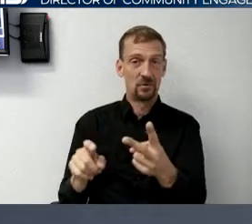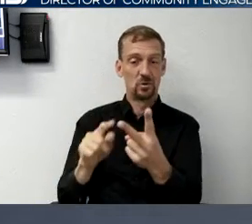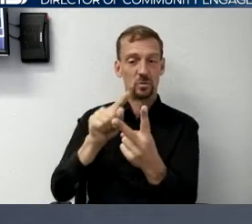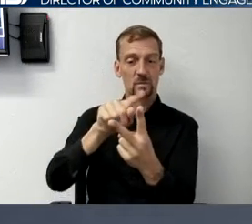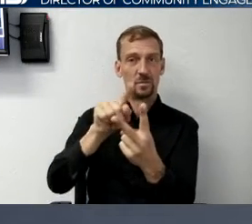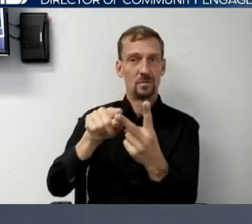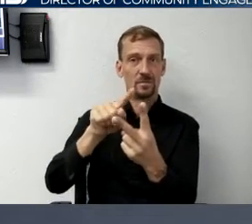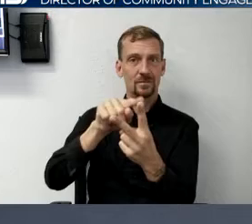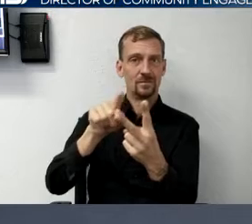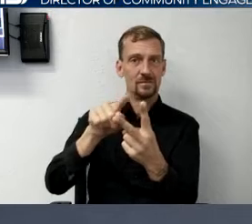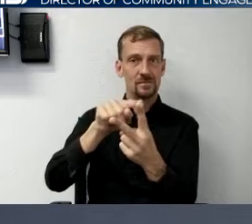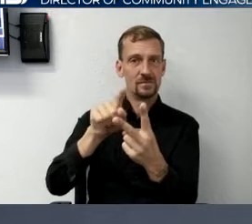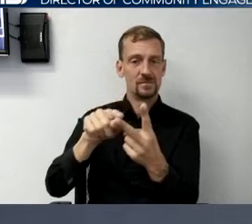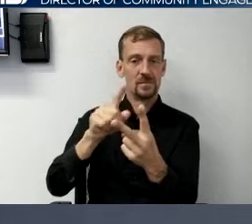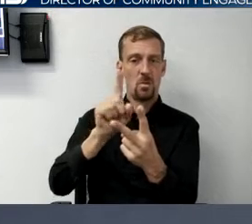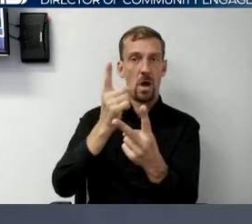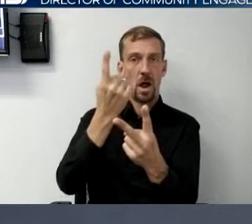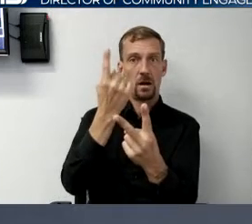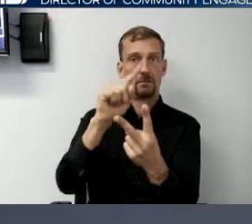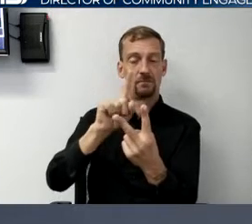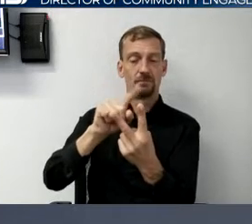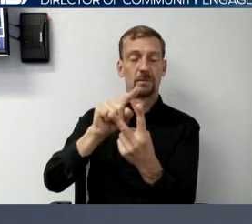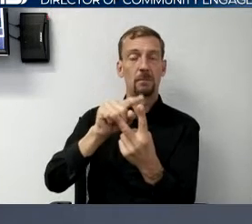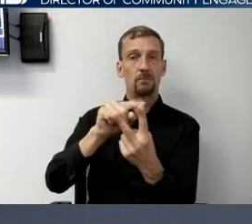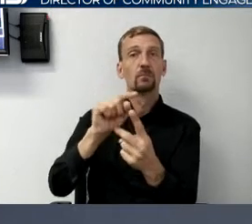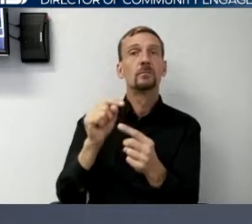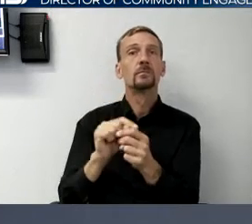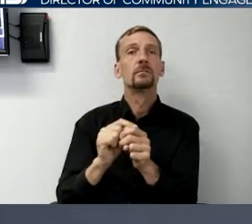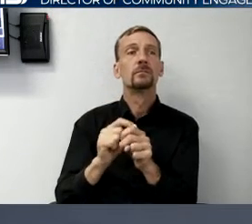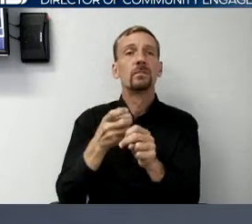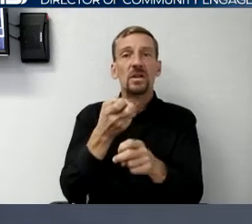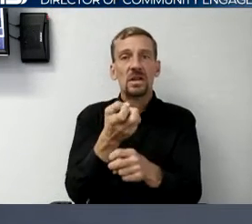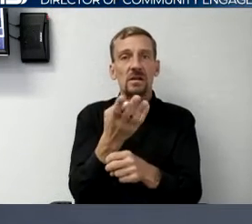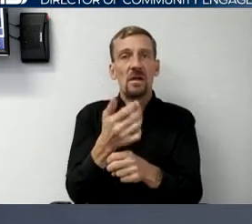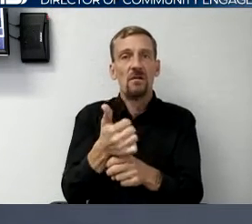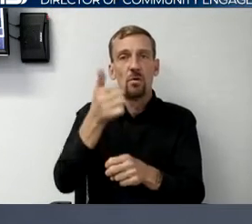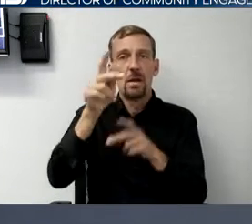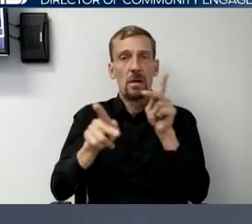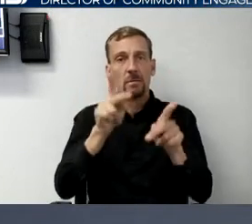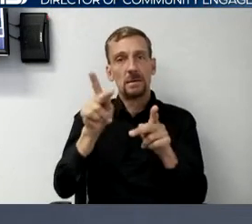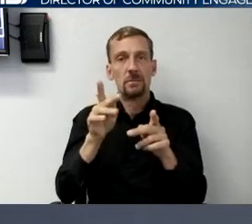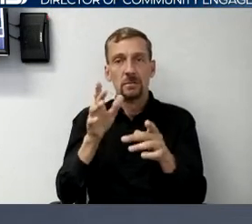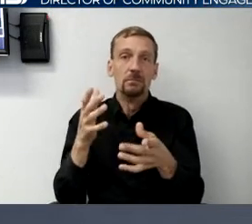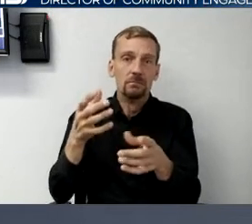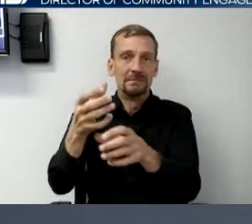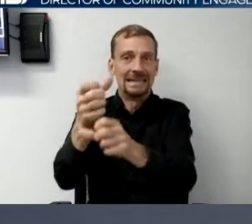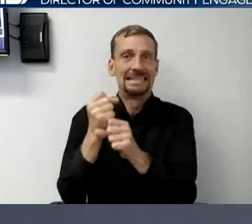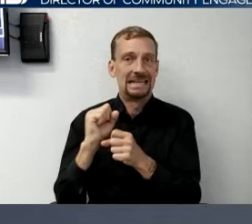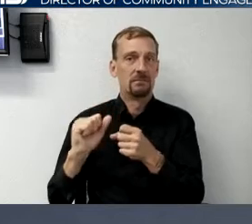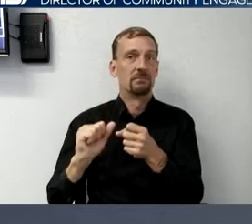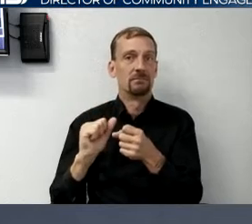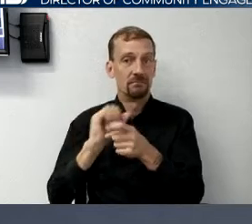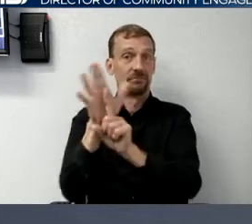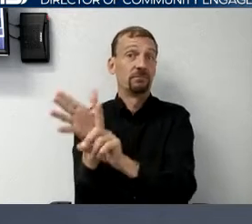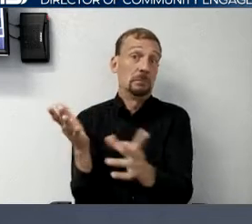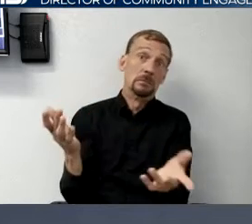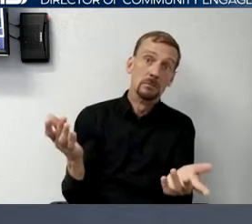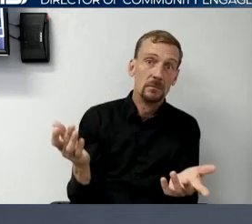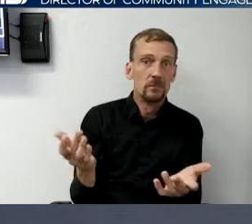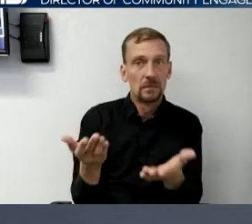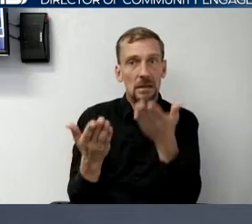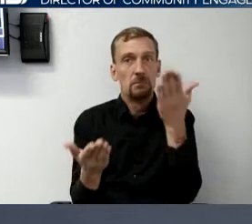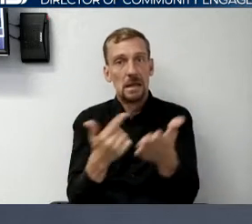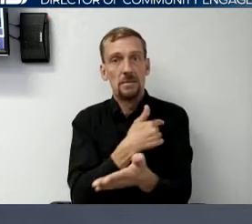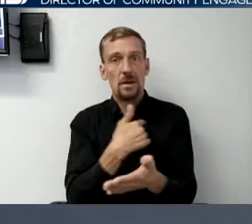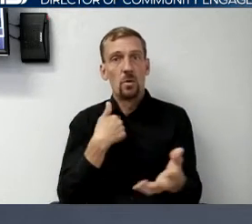really to do it. One is that fewer people contract the virus, and maybe that's because